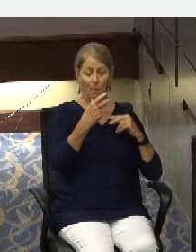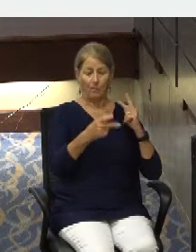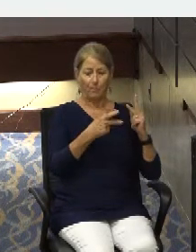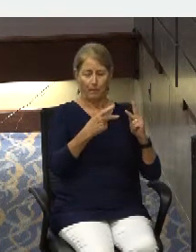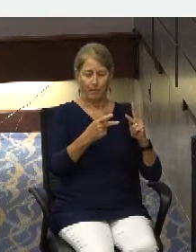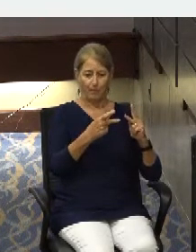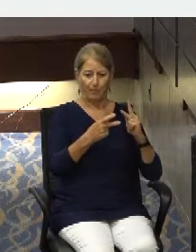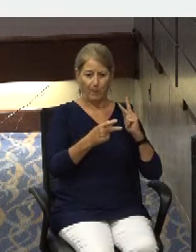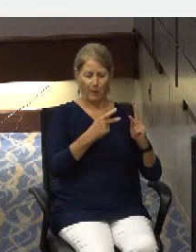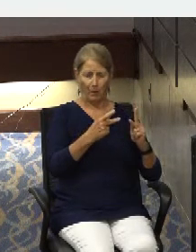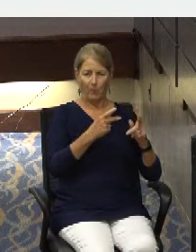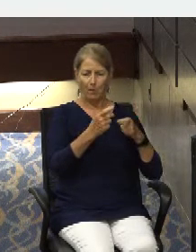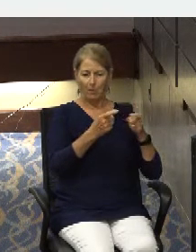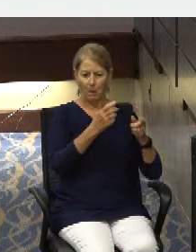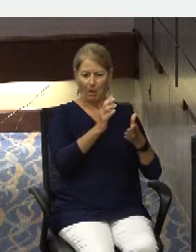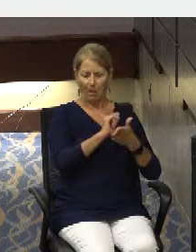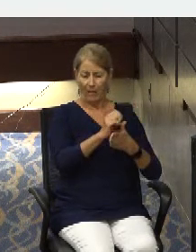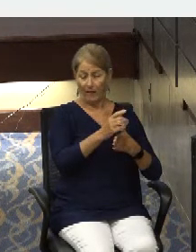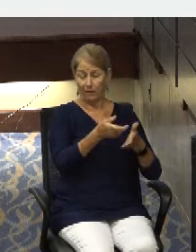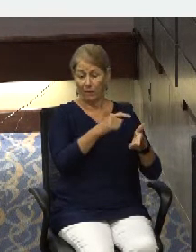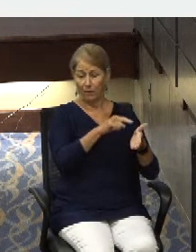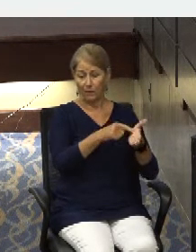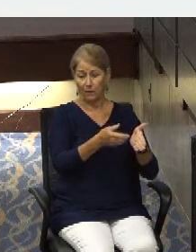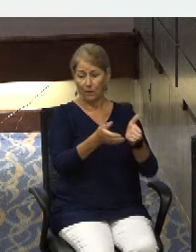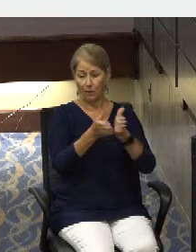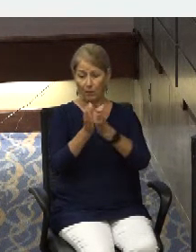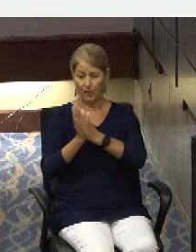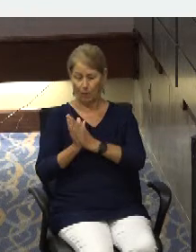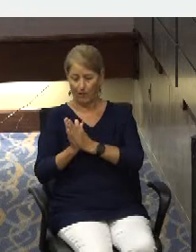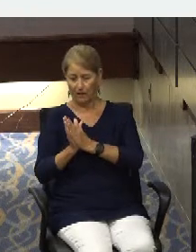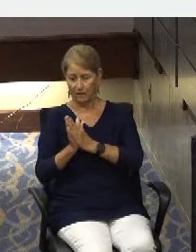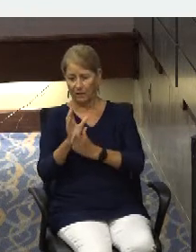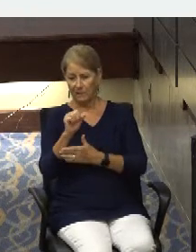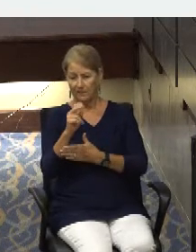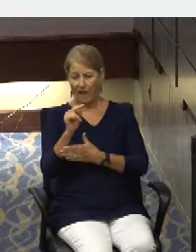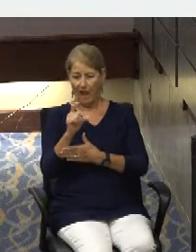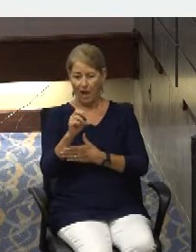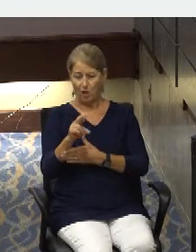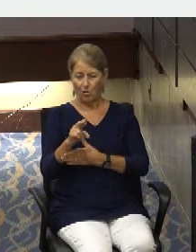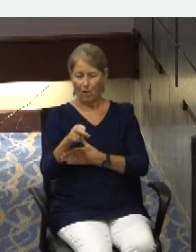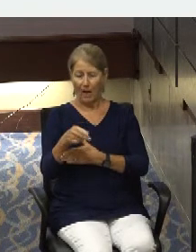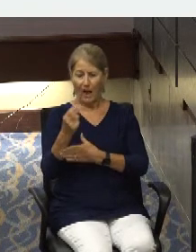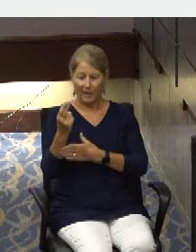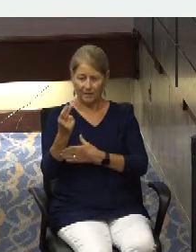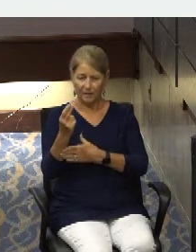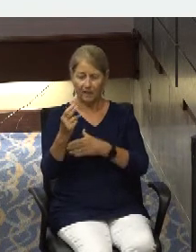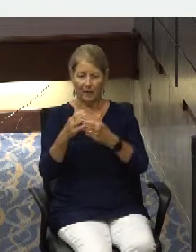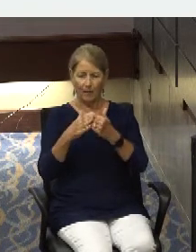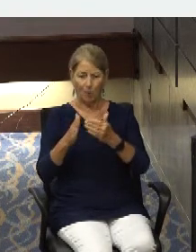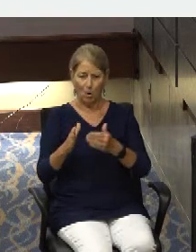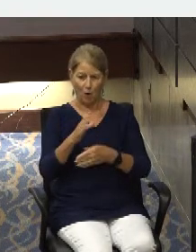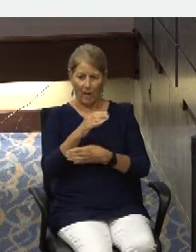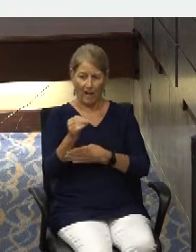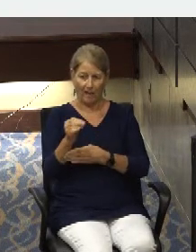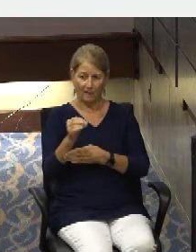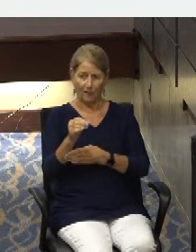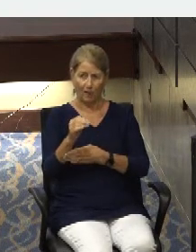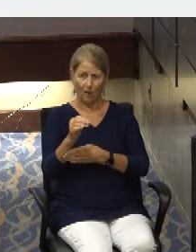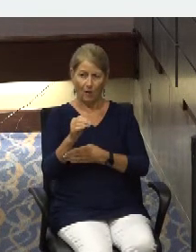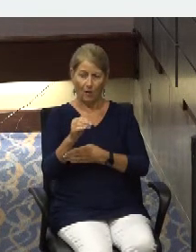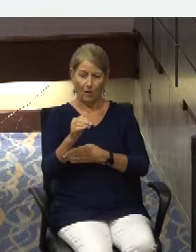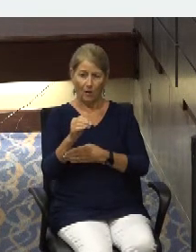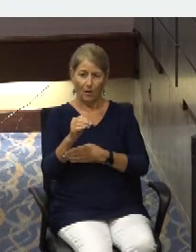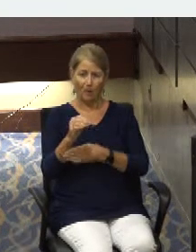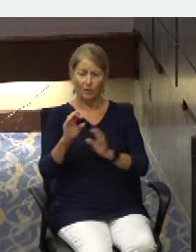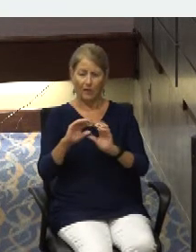This particular request is also within the Sanger Heights neighborhood and Conservation District overlay and Council